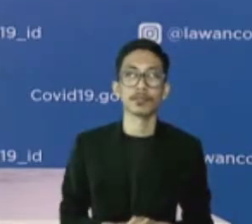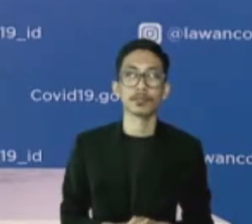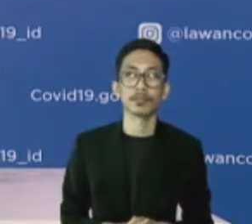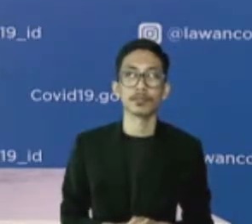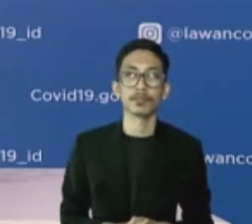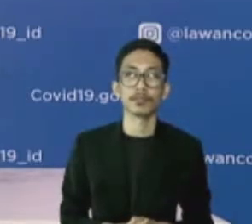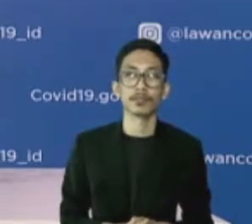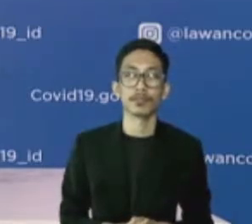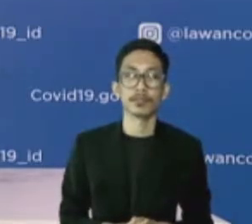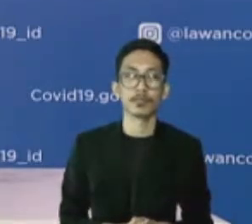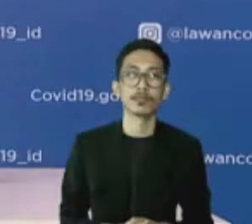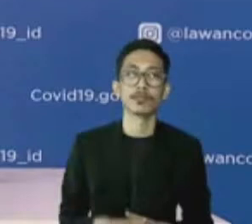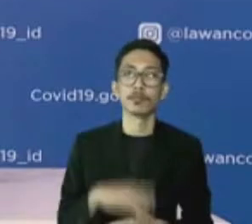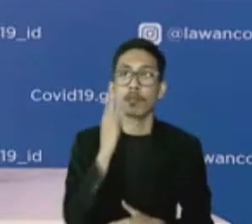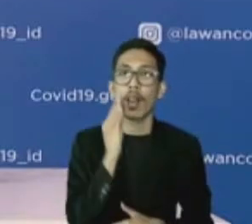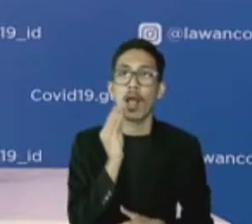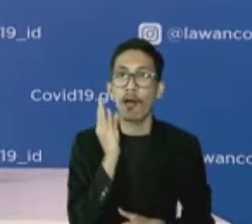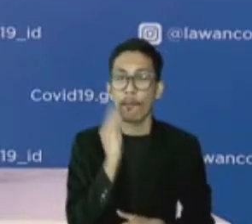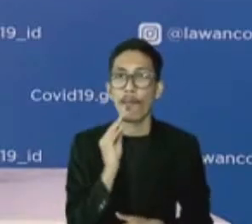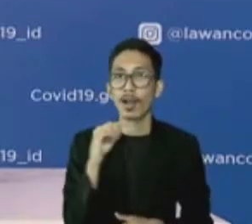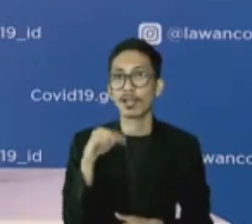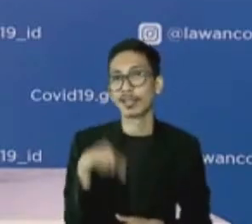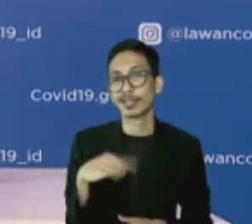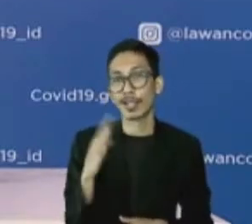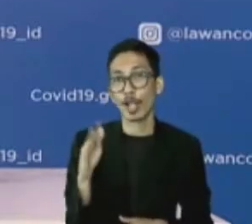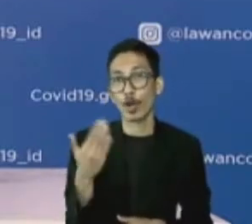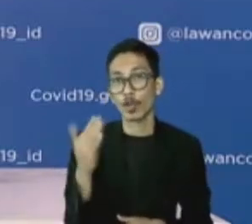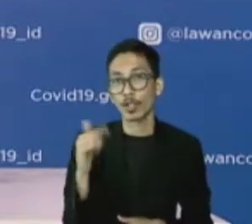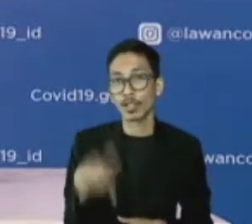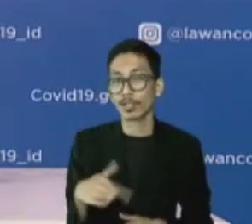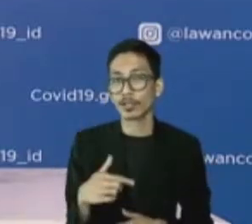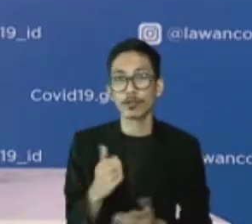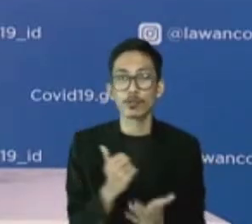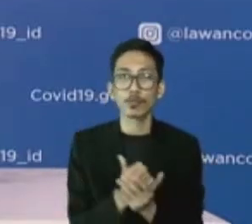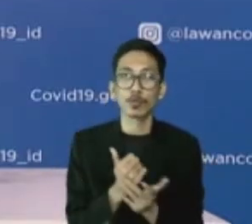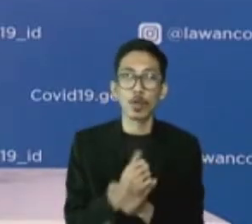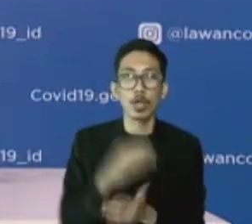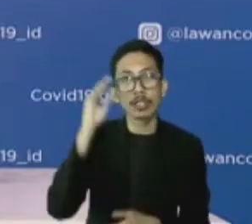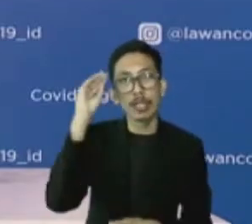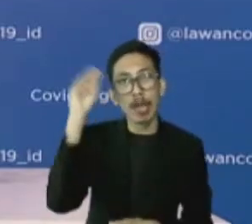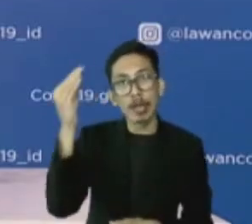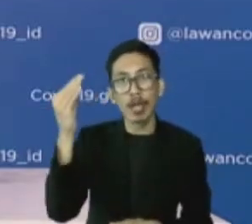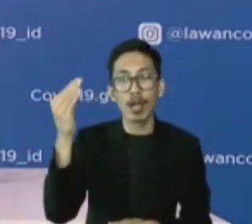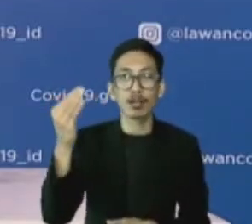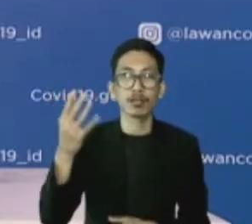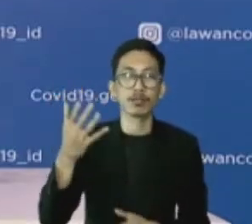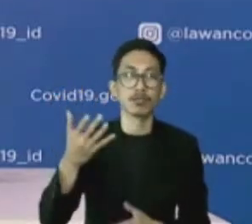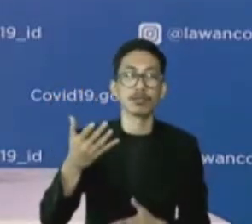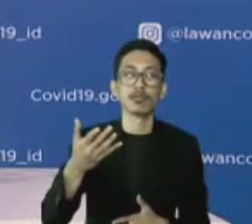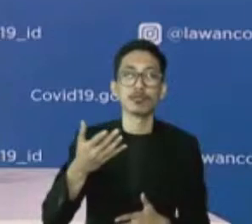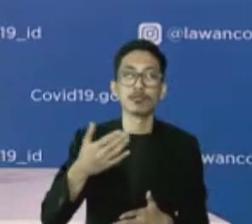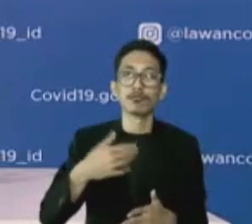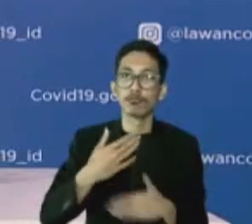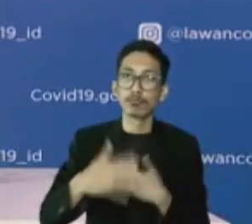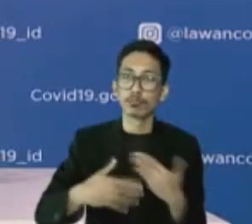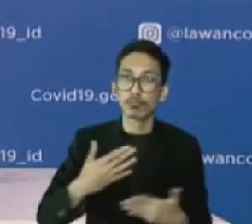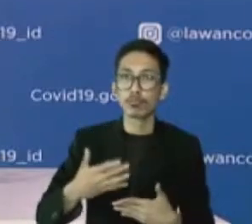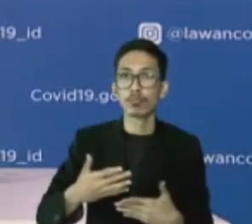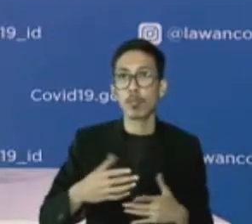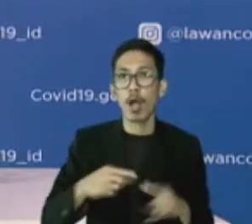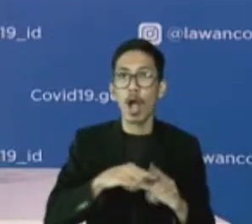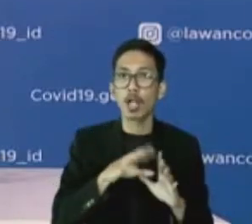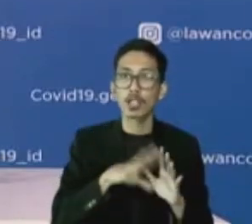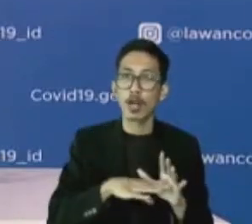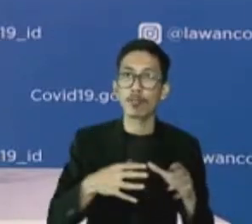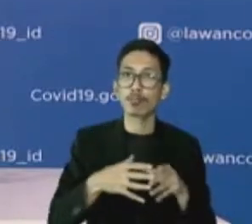our experience during the PON 20, we can learn that careful planning is the most crucial thing in organizing a big event in